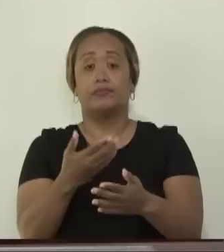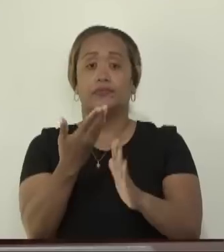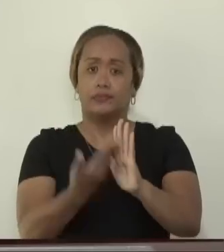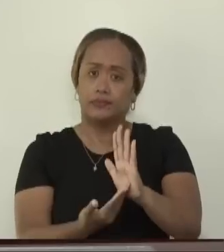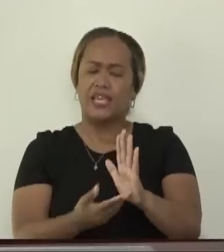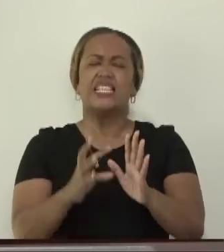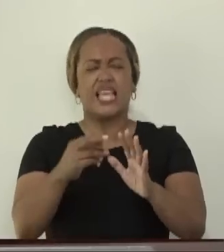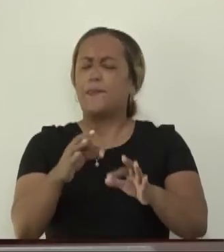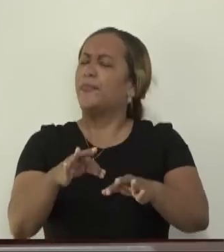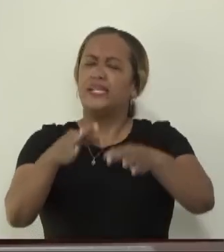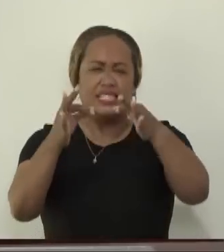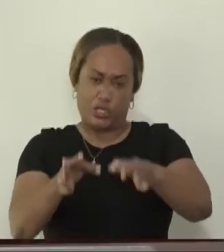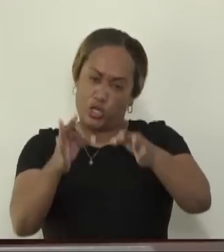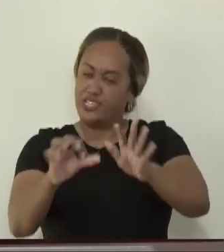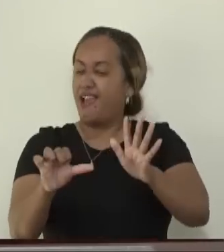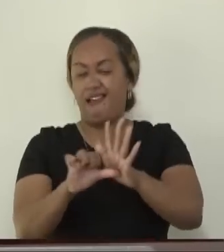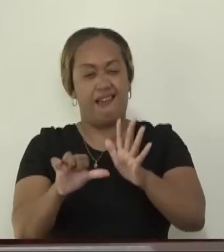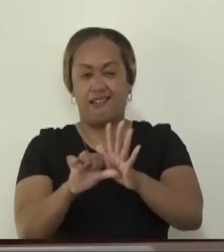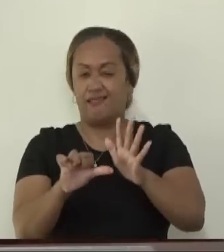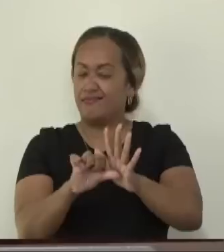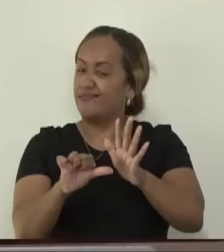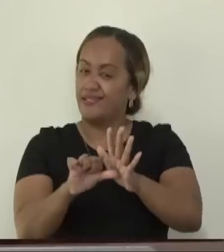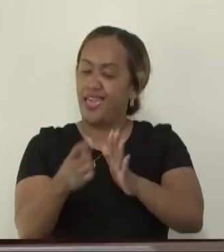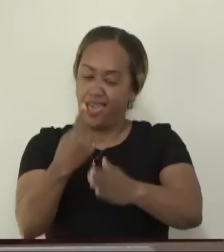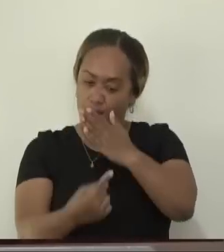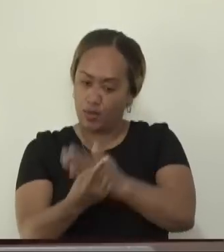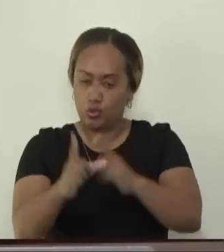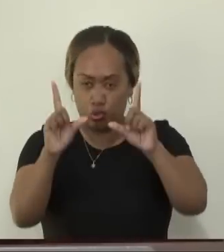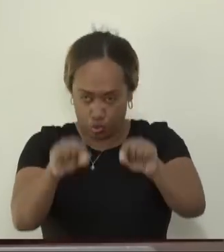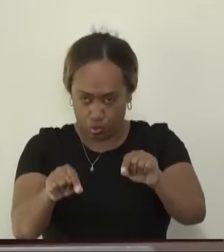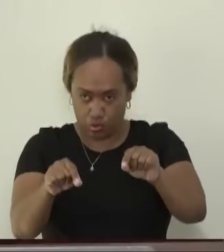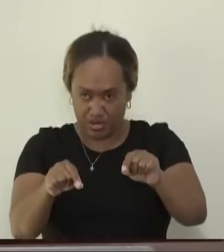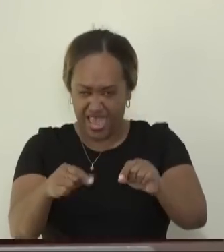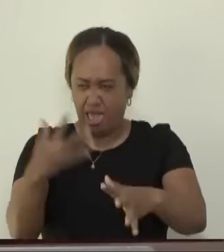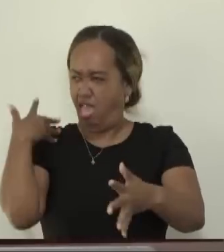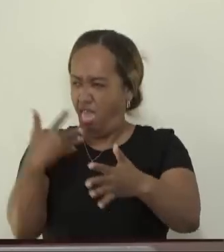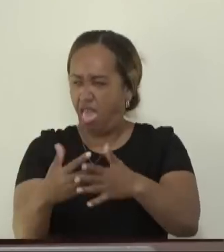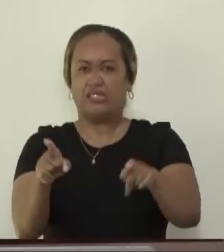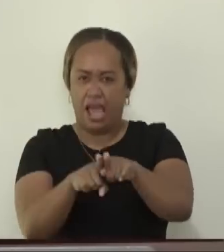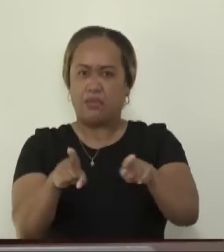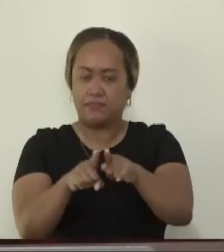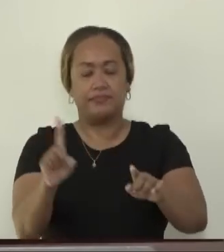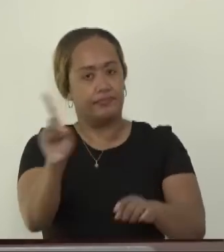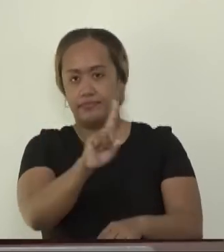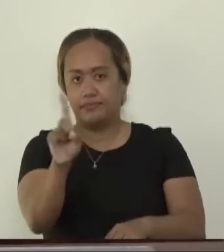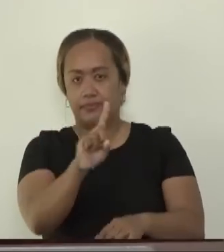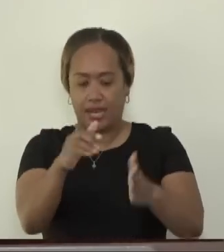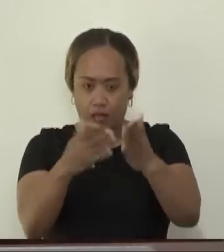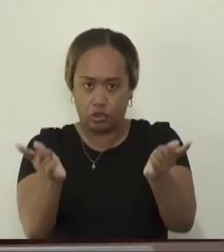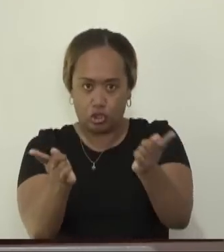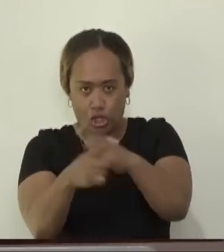some hard decisions are needed to shift away from the business as usual attitude. This means